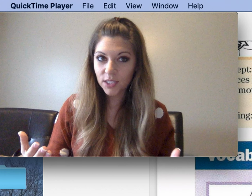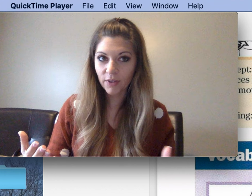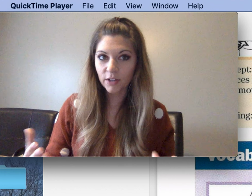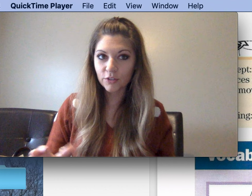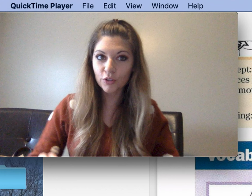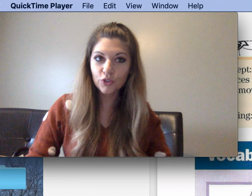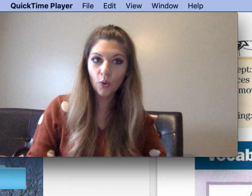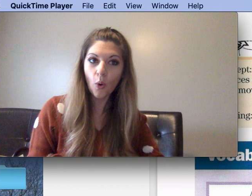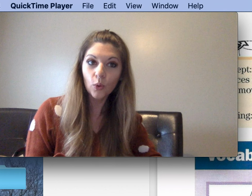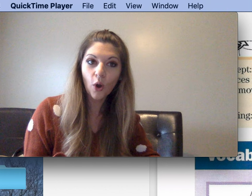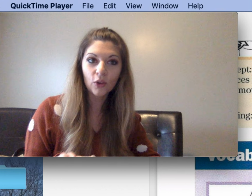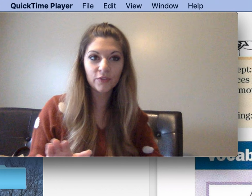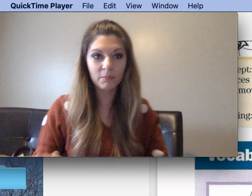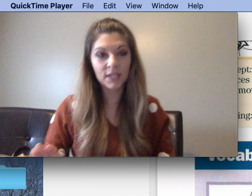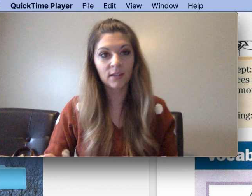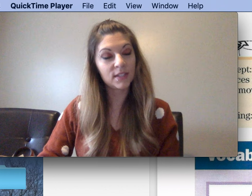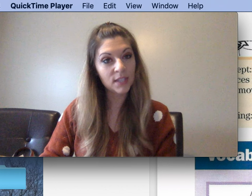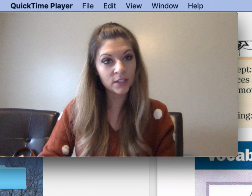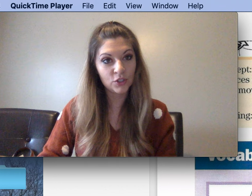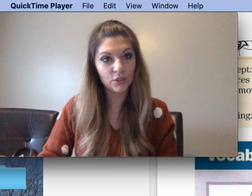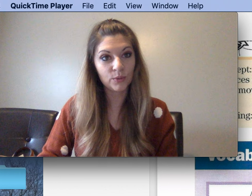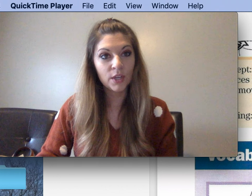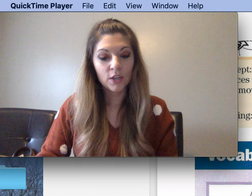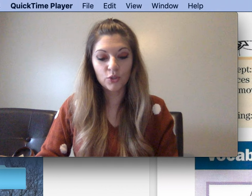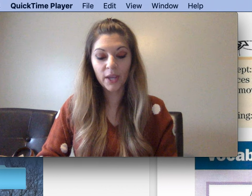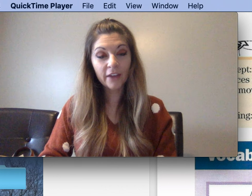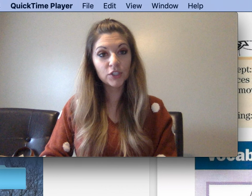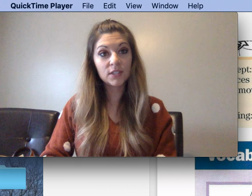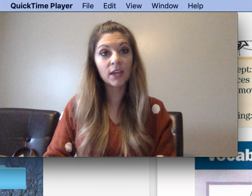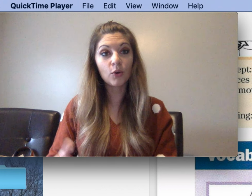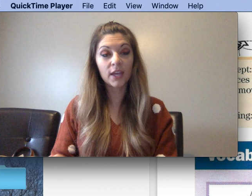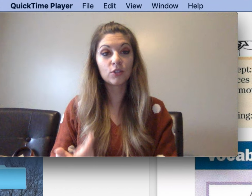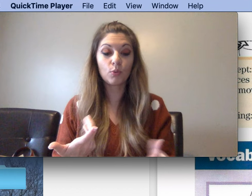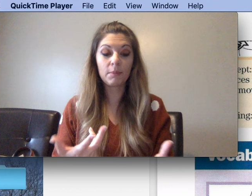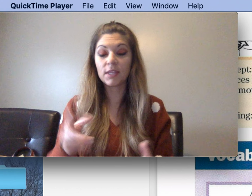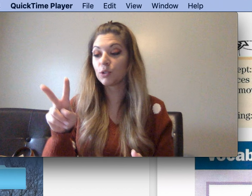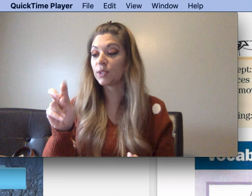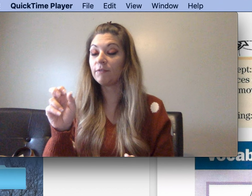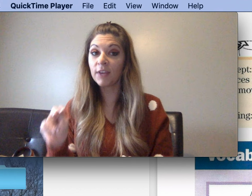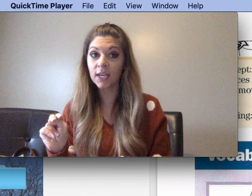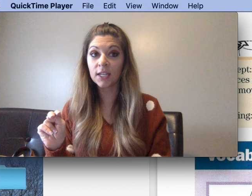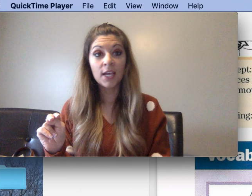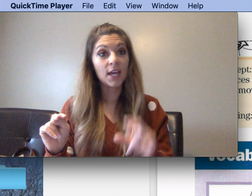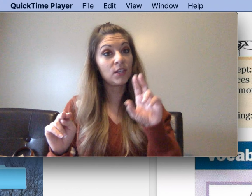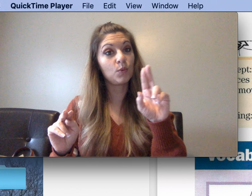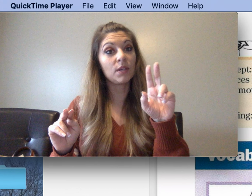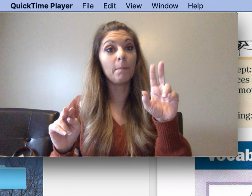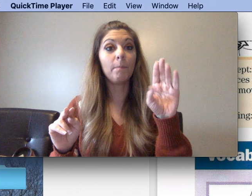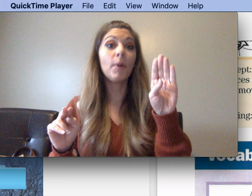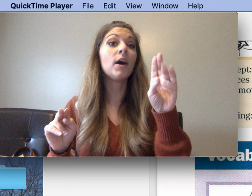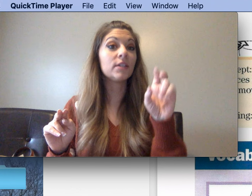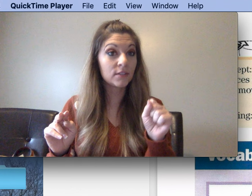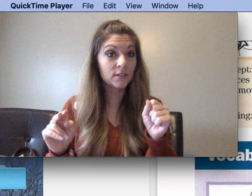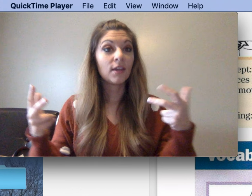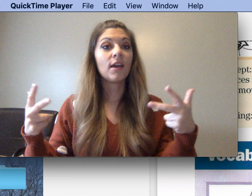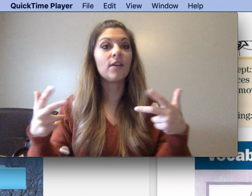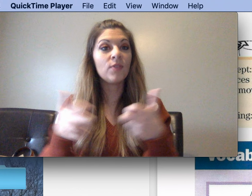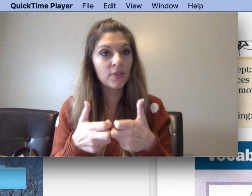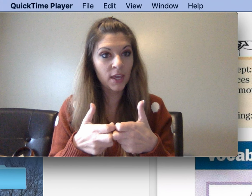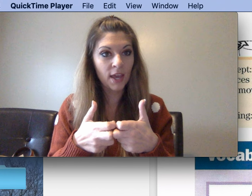the classifiers don't hold all of the meaning that signs do. So I have to say, okay, so maybe this was a van and this was a